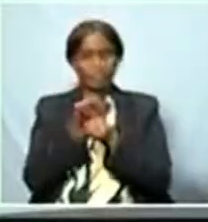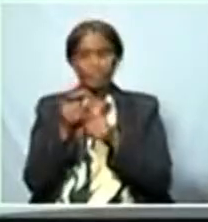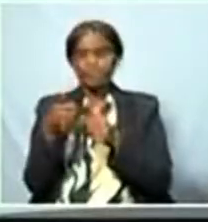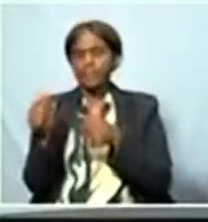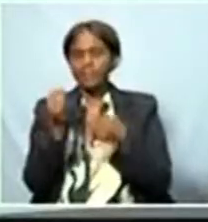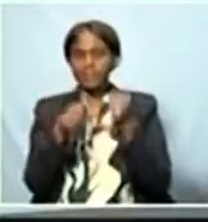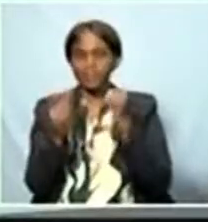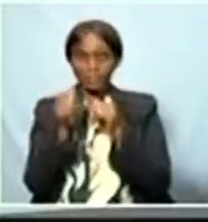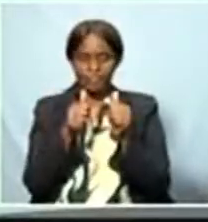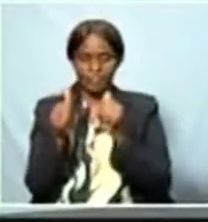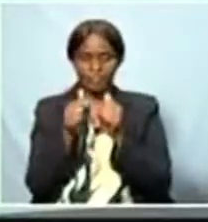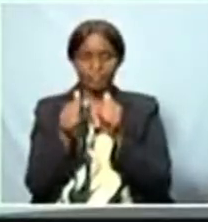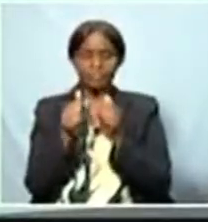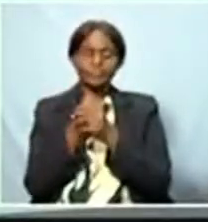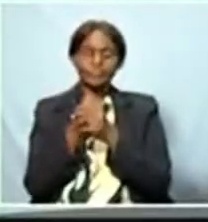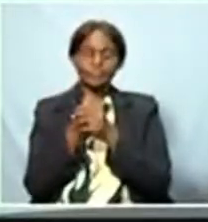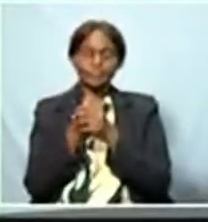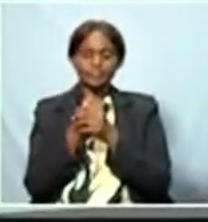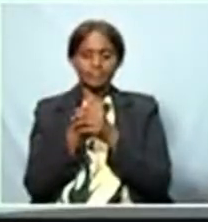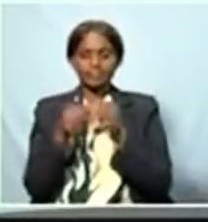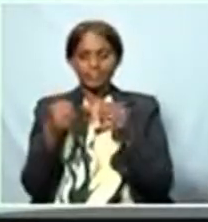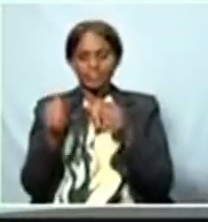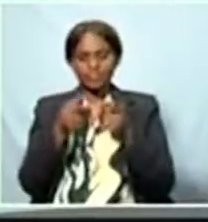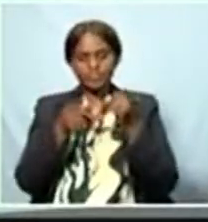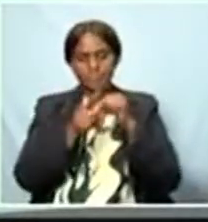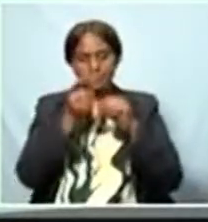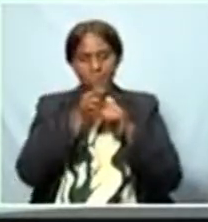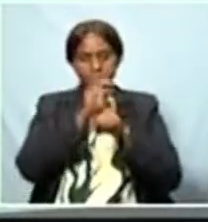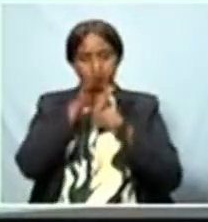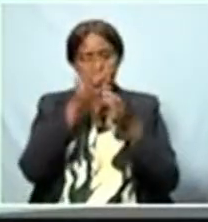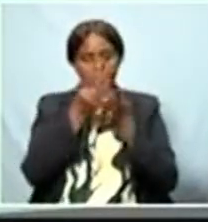themselves. They got from their funding.